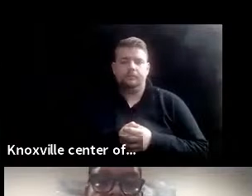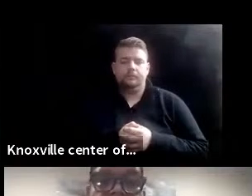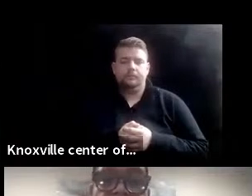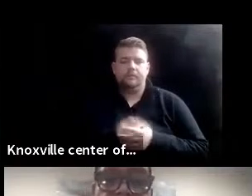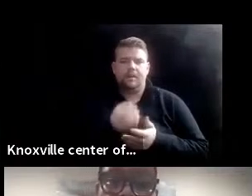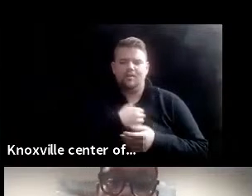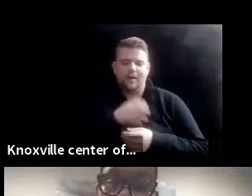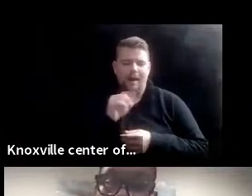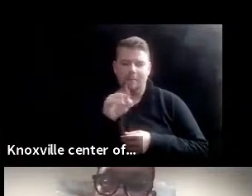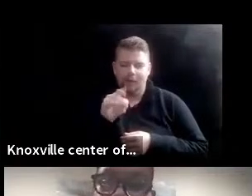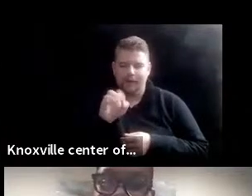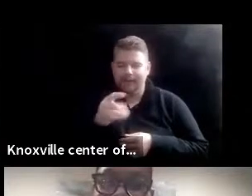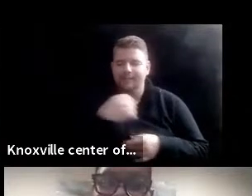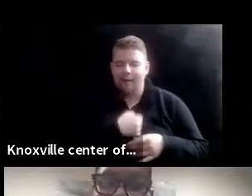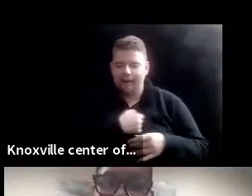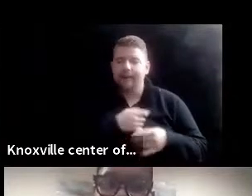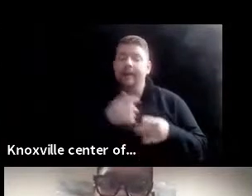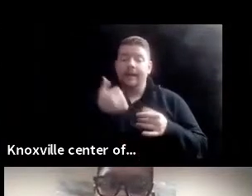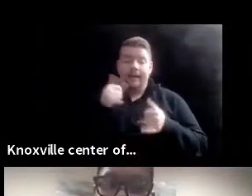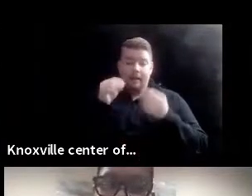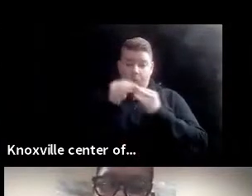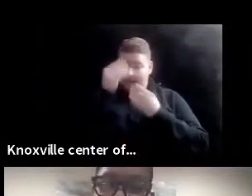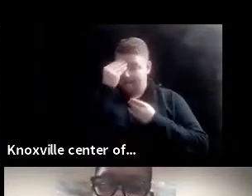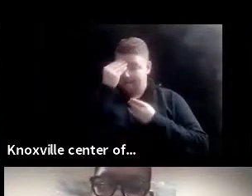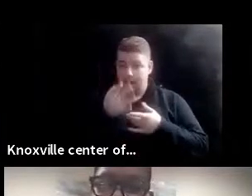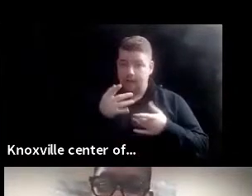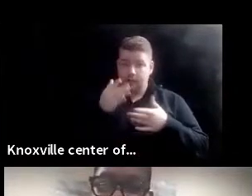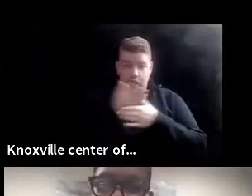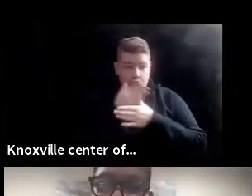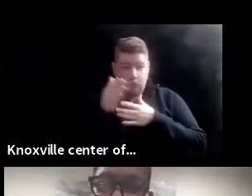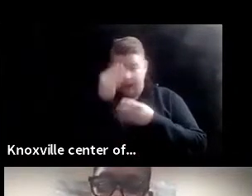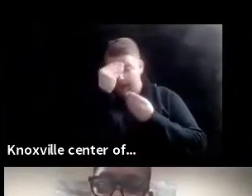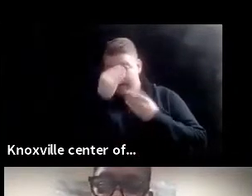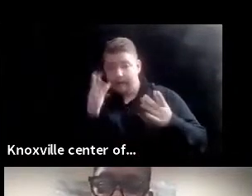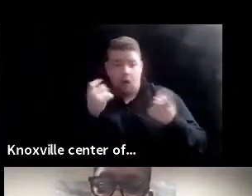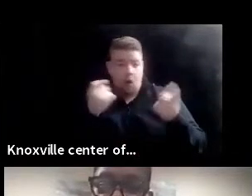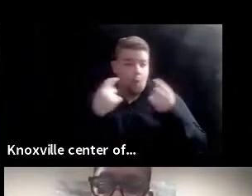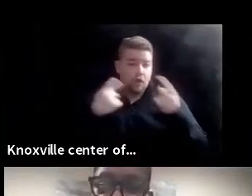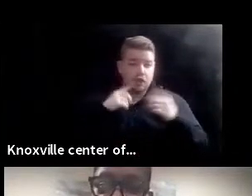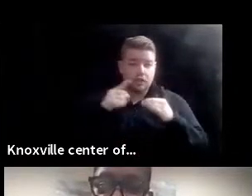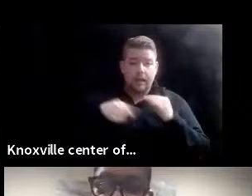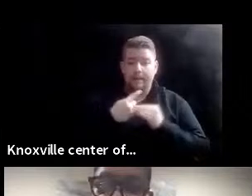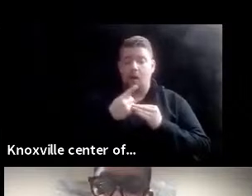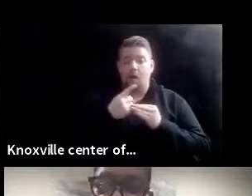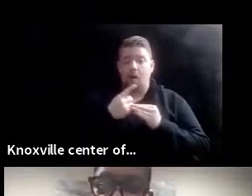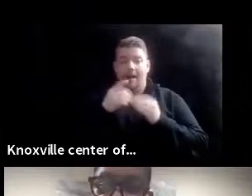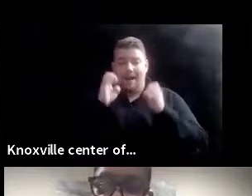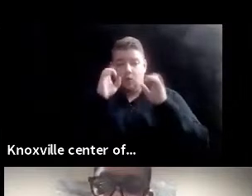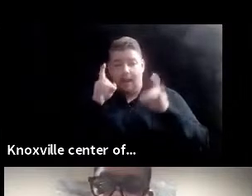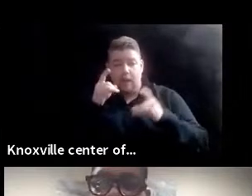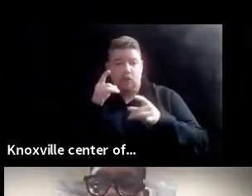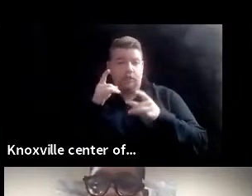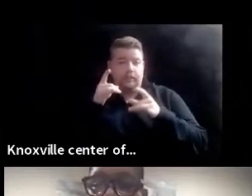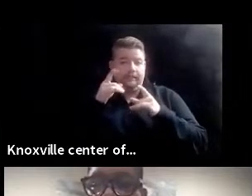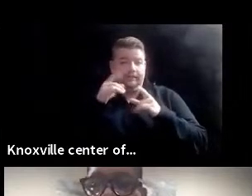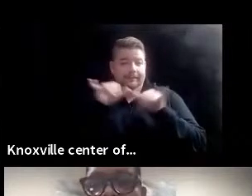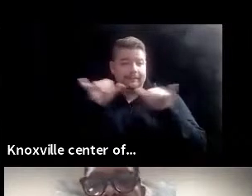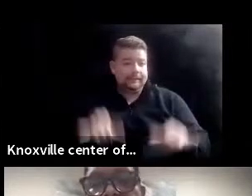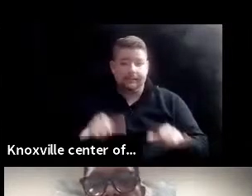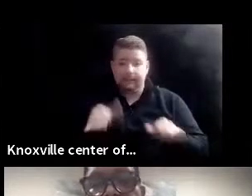Sorry, I'm muted. Any more information that we have to share or any questions about our educational institution updates?